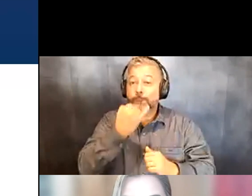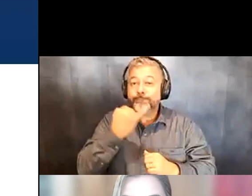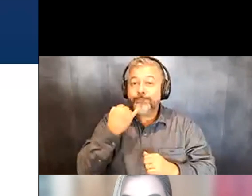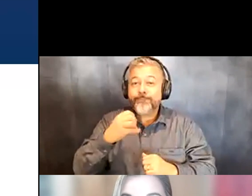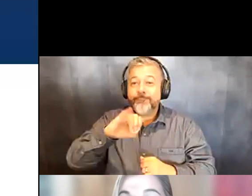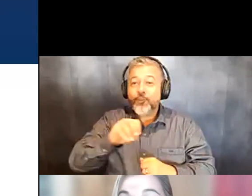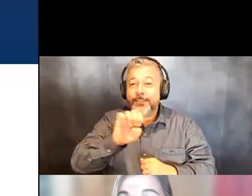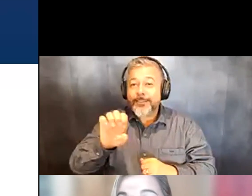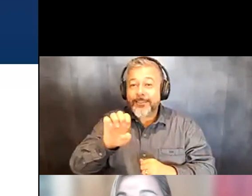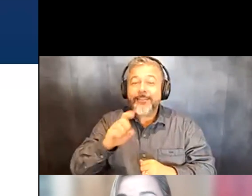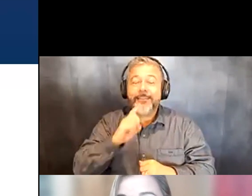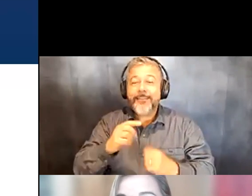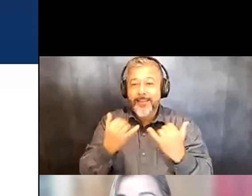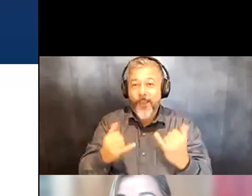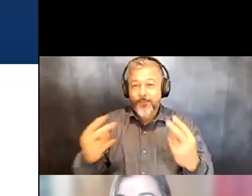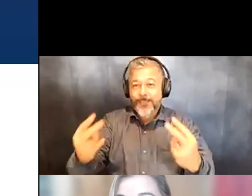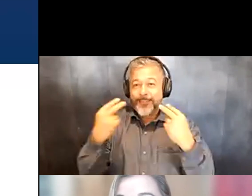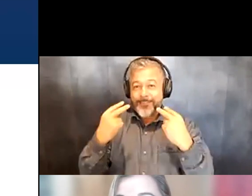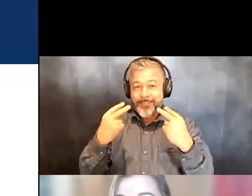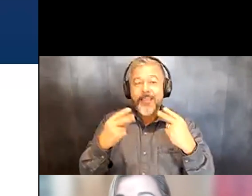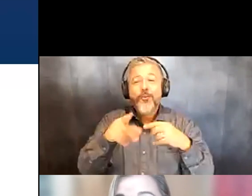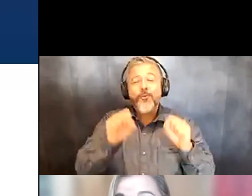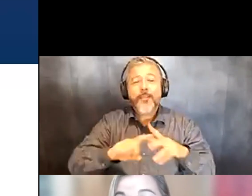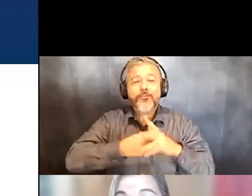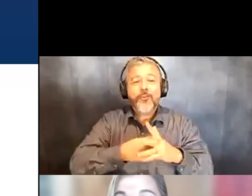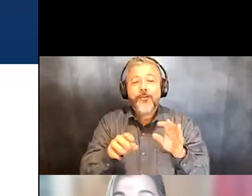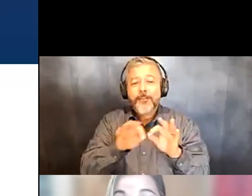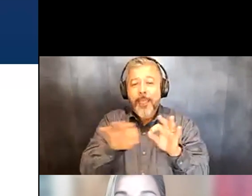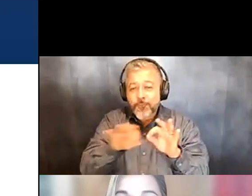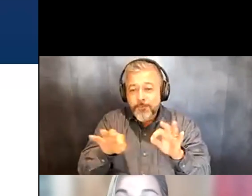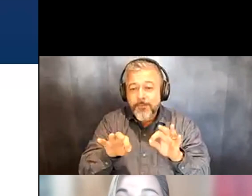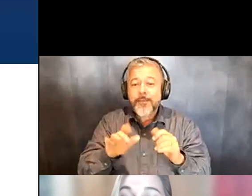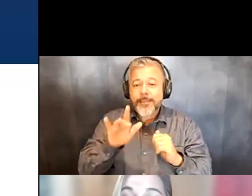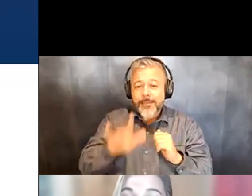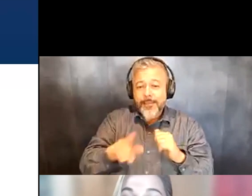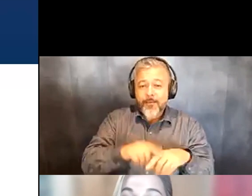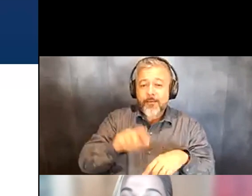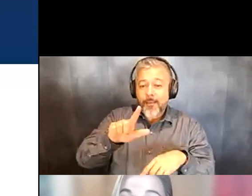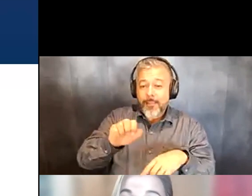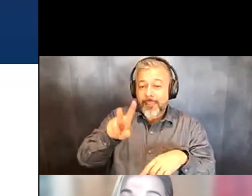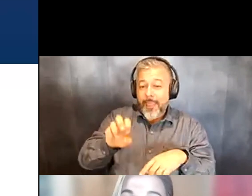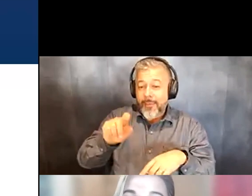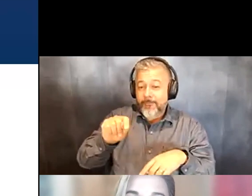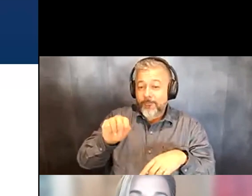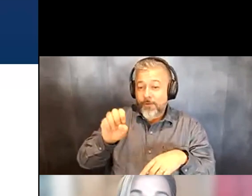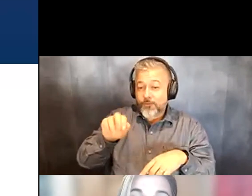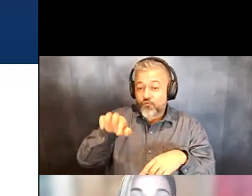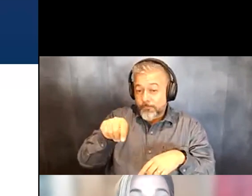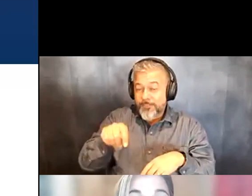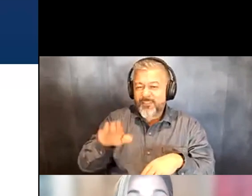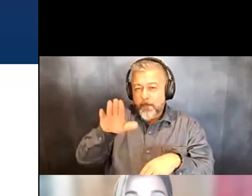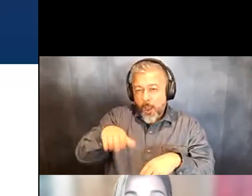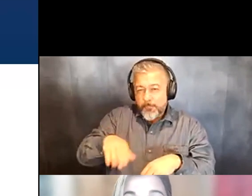be on your screen, and you can enable closed captioning by selecting the live transcript icon on your Zoom toolbar.